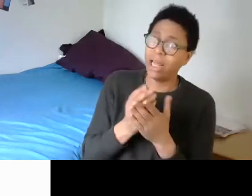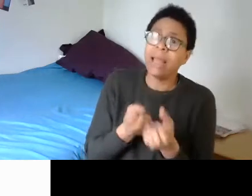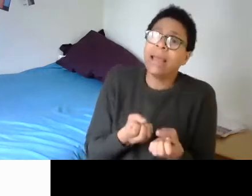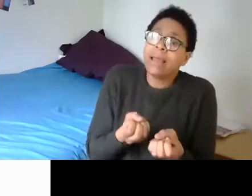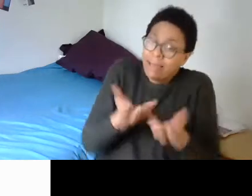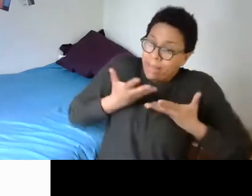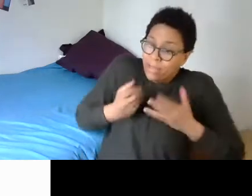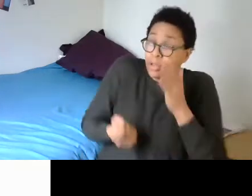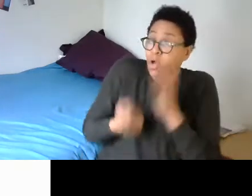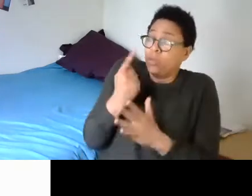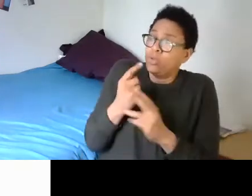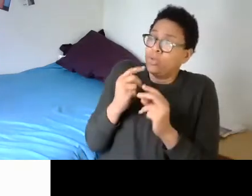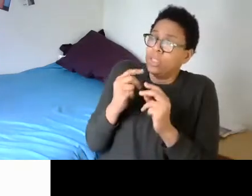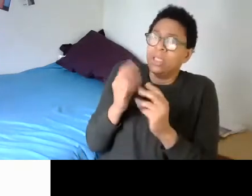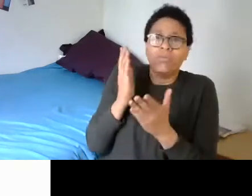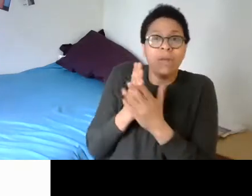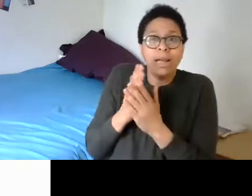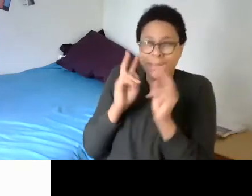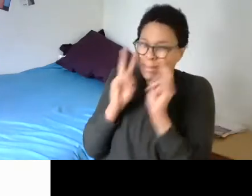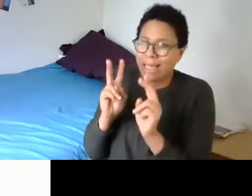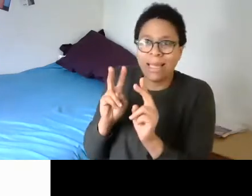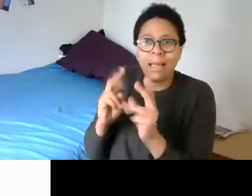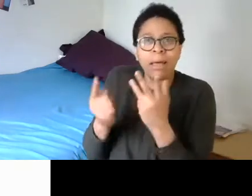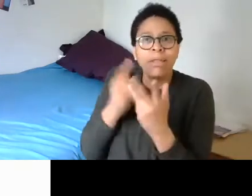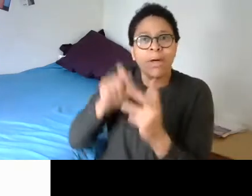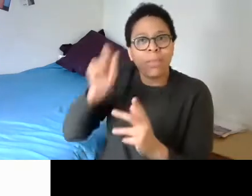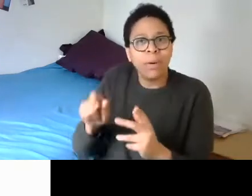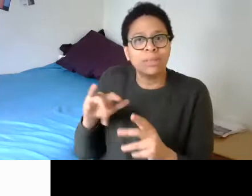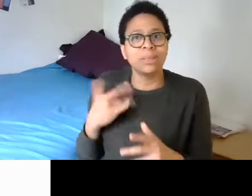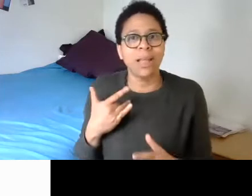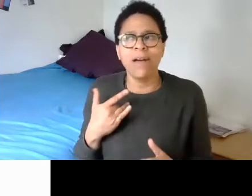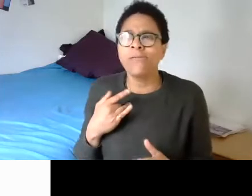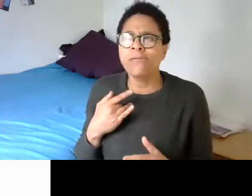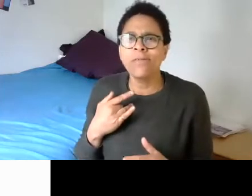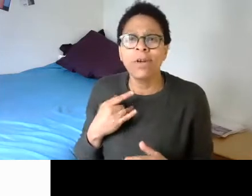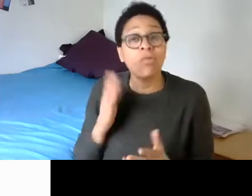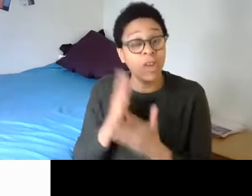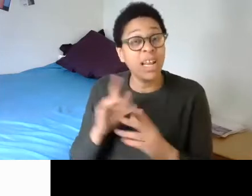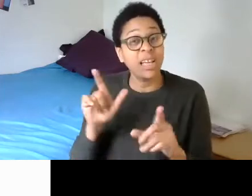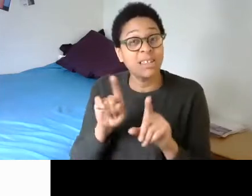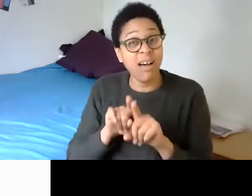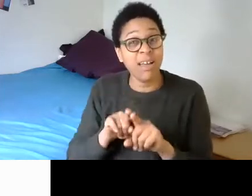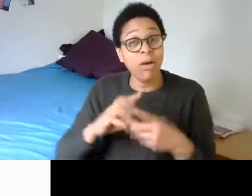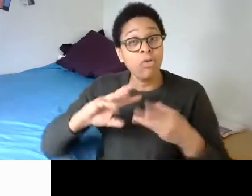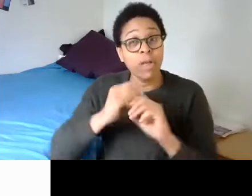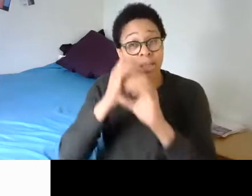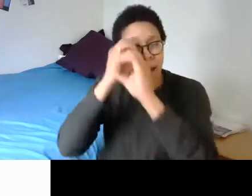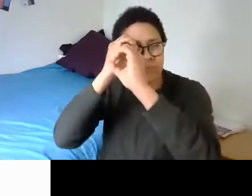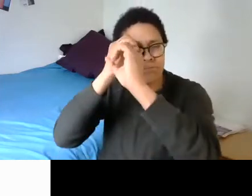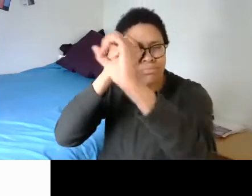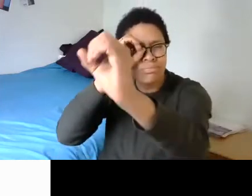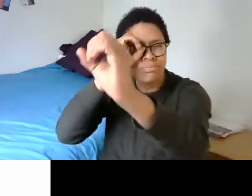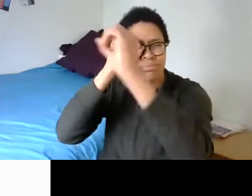down, the images they drew. You never know what you might find under the covers. and there are items and stories hidden within every